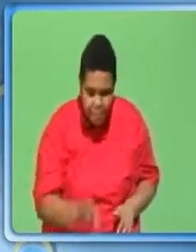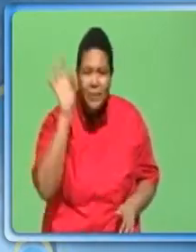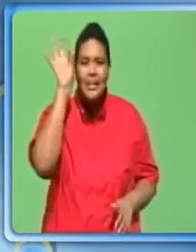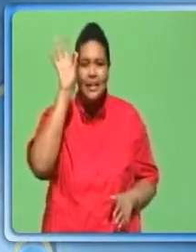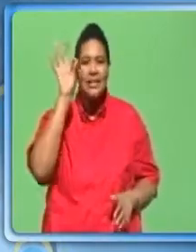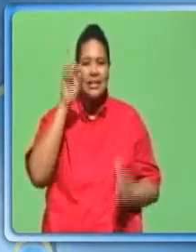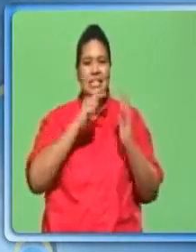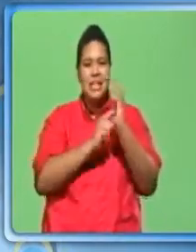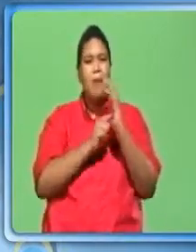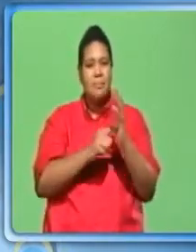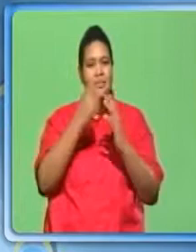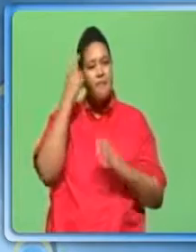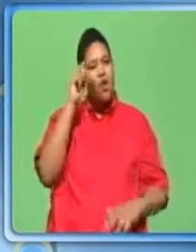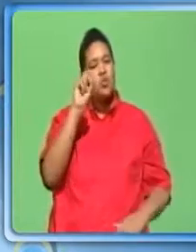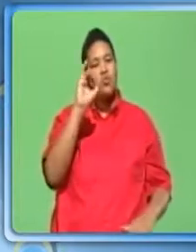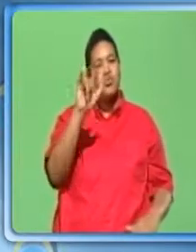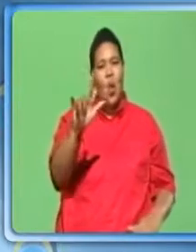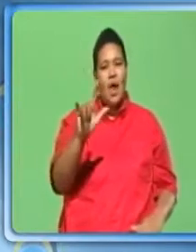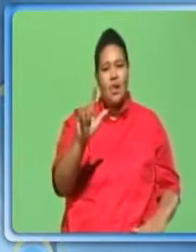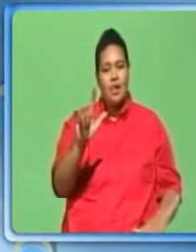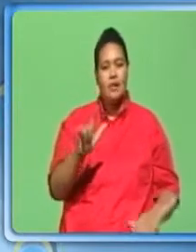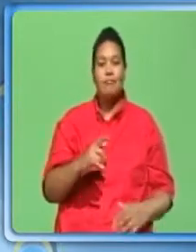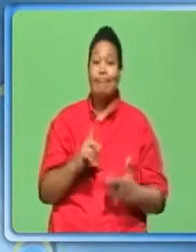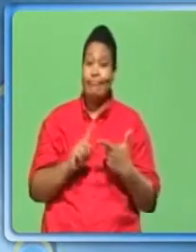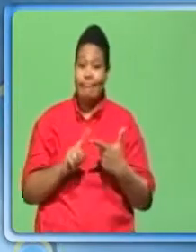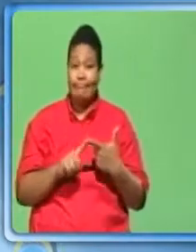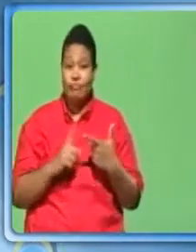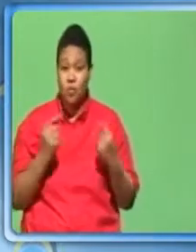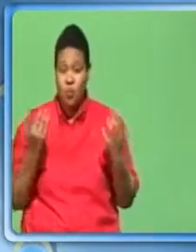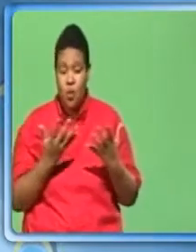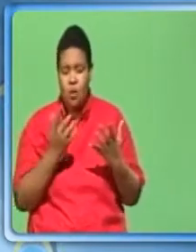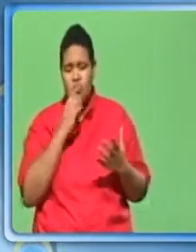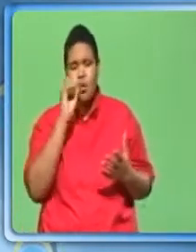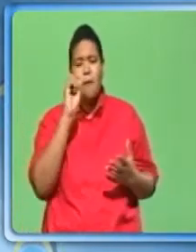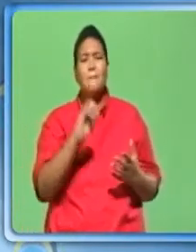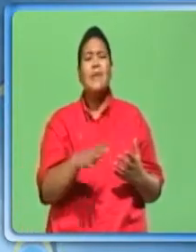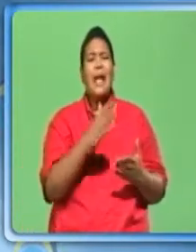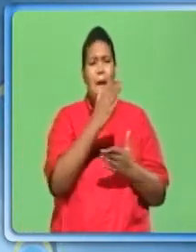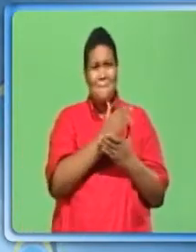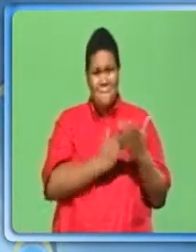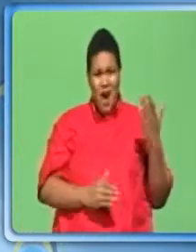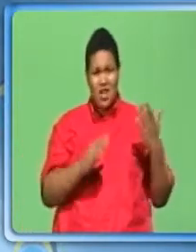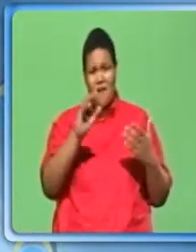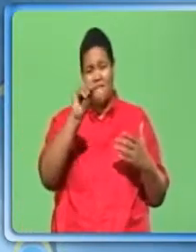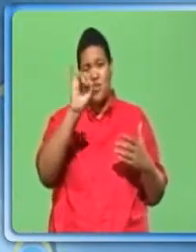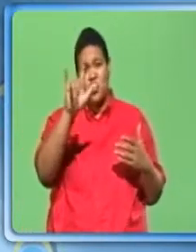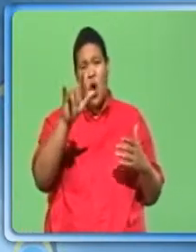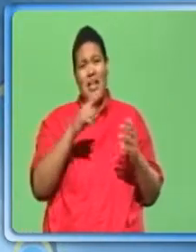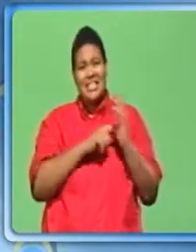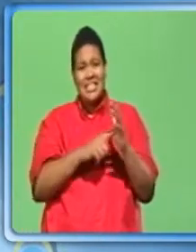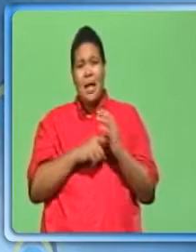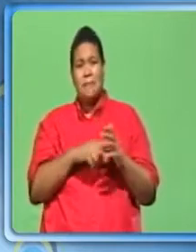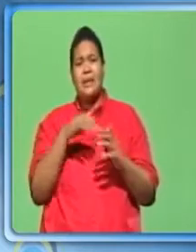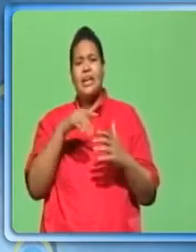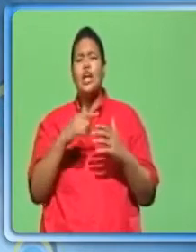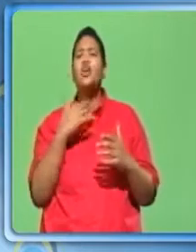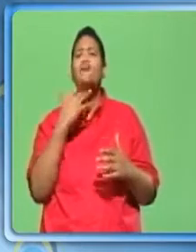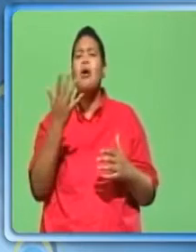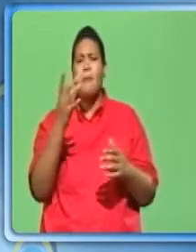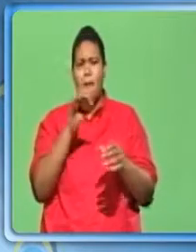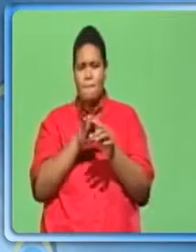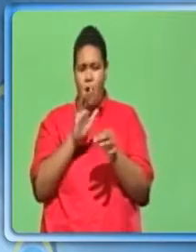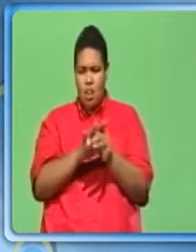sample of soil. 2. Place a portion of the soil sample in a transparent